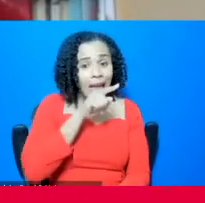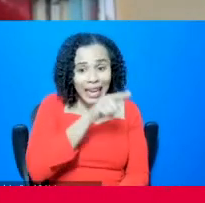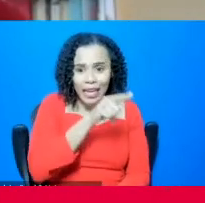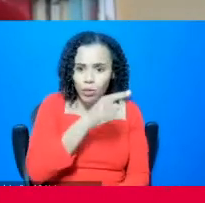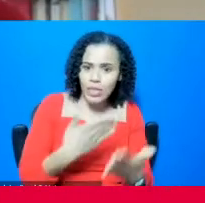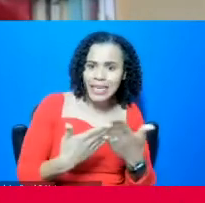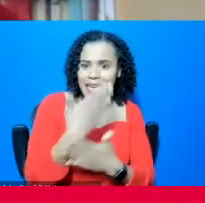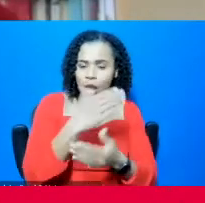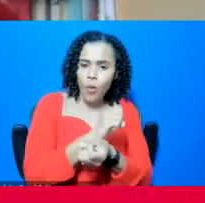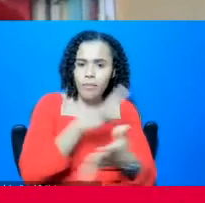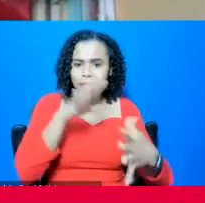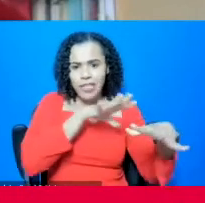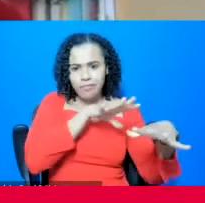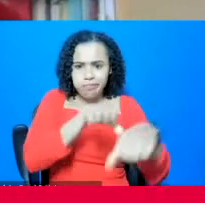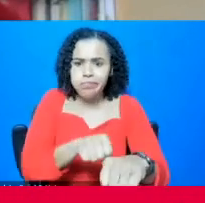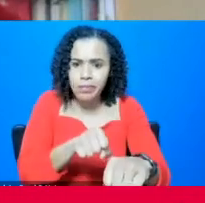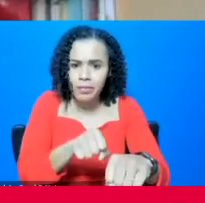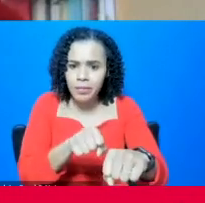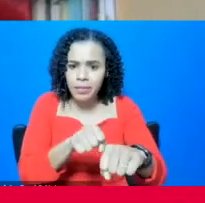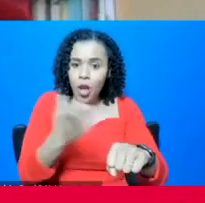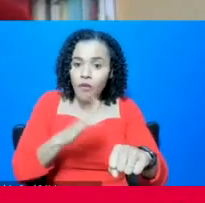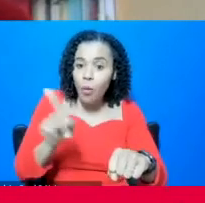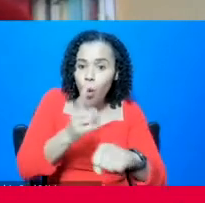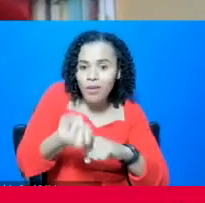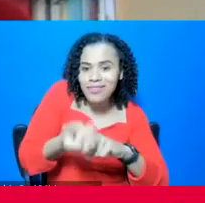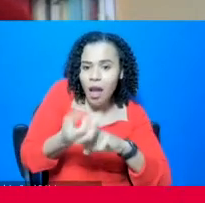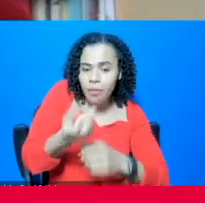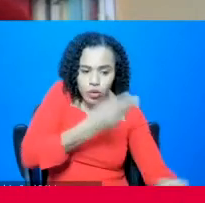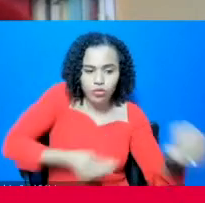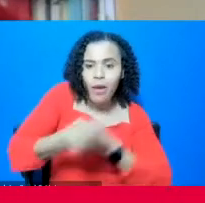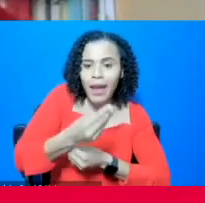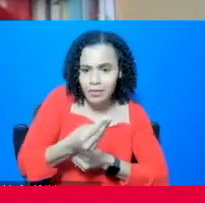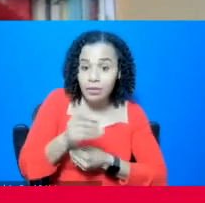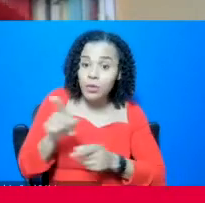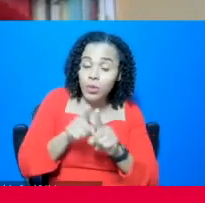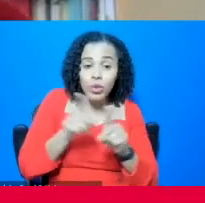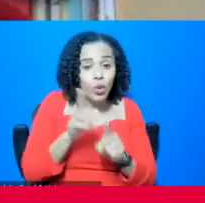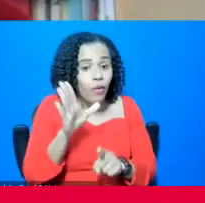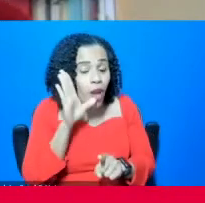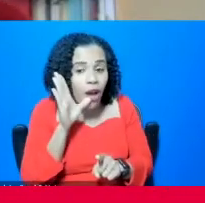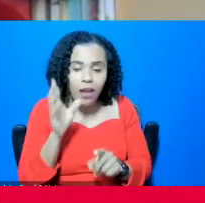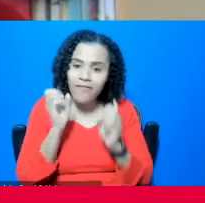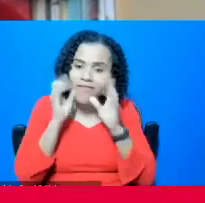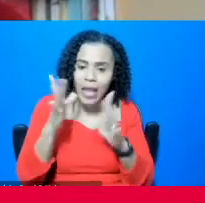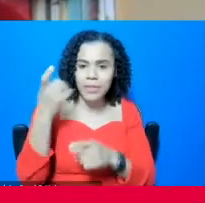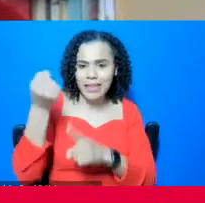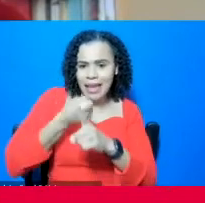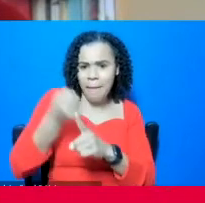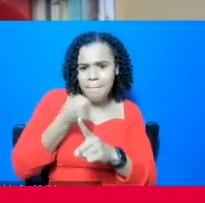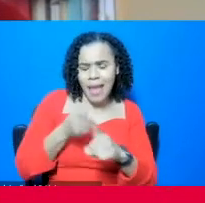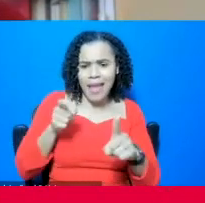exploits within that region through the diamond trade. And you may have heard of the famous Rhodes Must Fall campaign, which seeks to